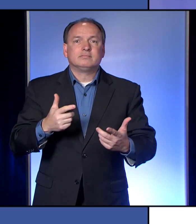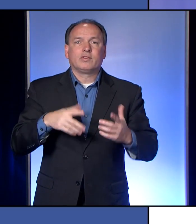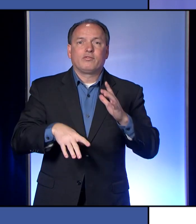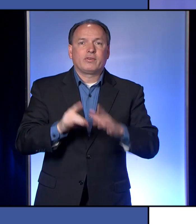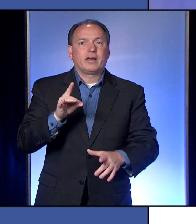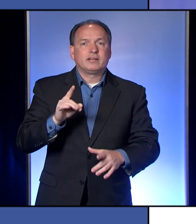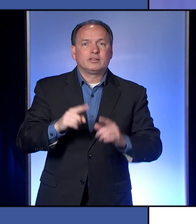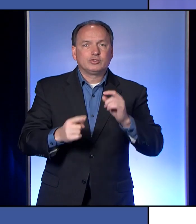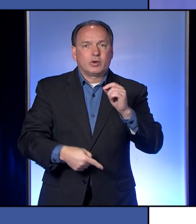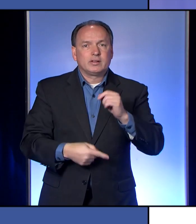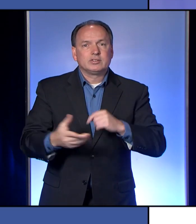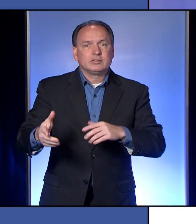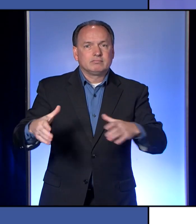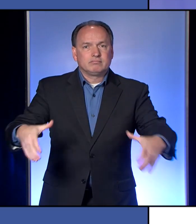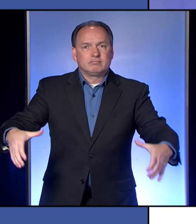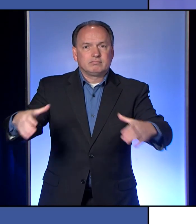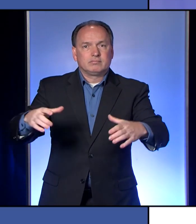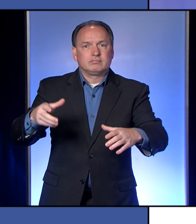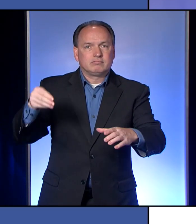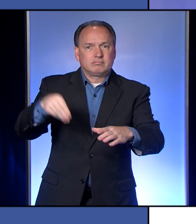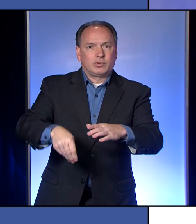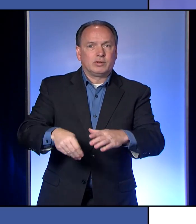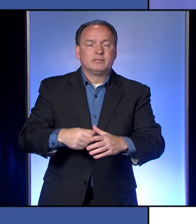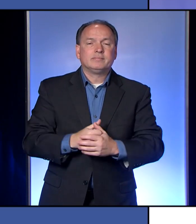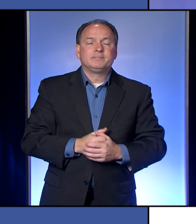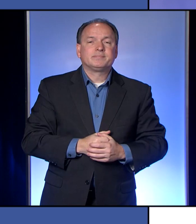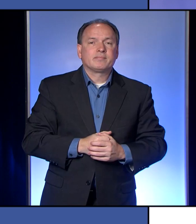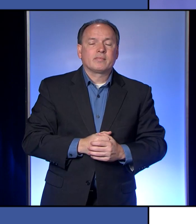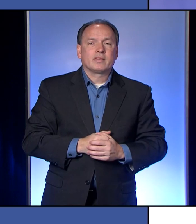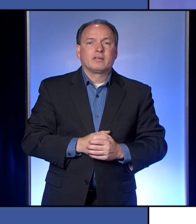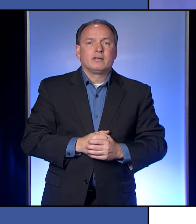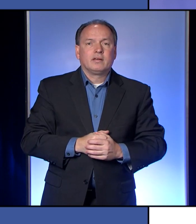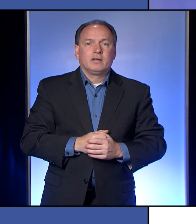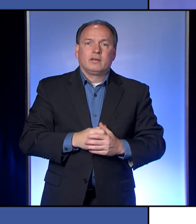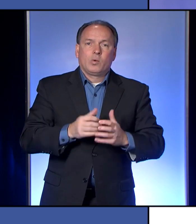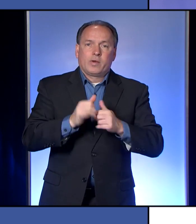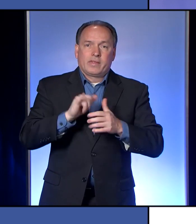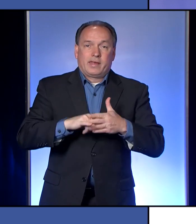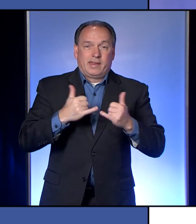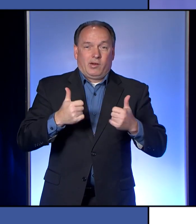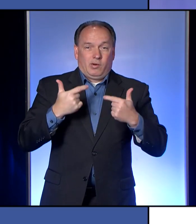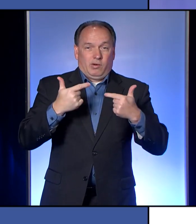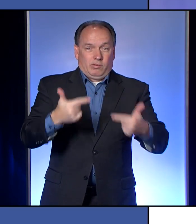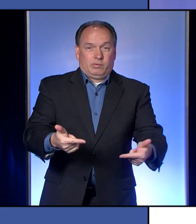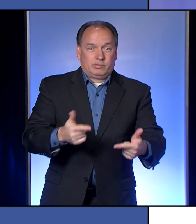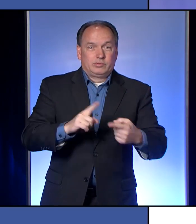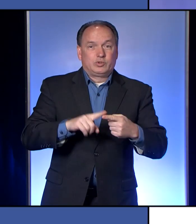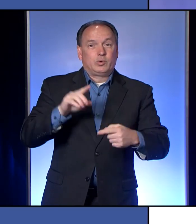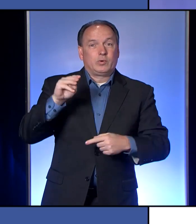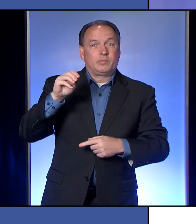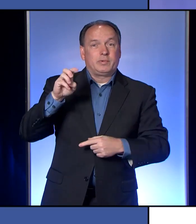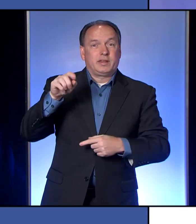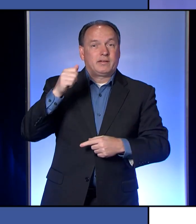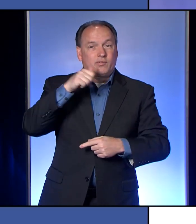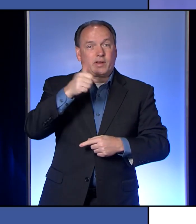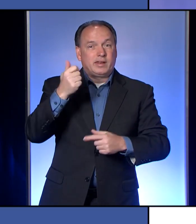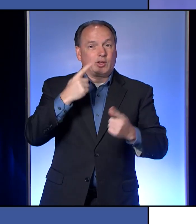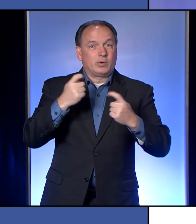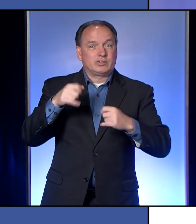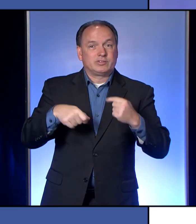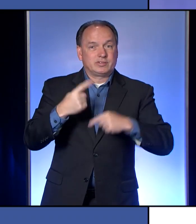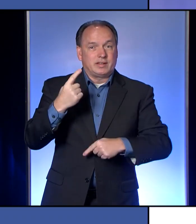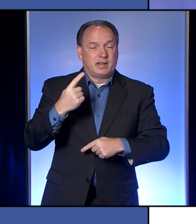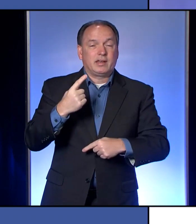a trash bin to put that item into. And with that, I would like to turn it over to the media for our questions